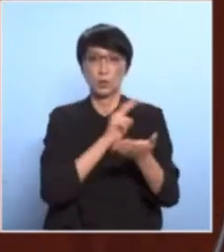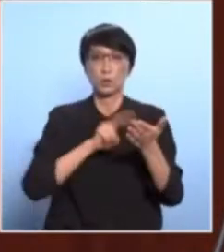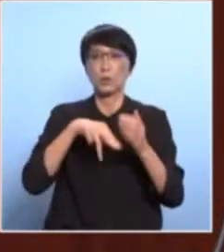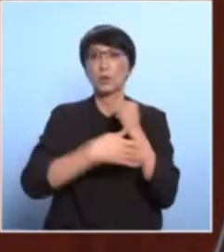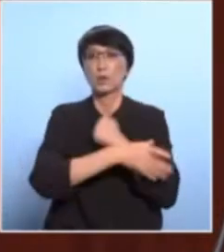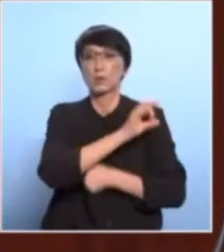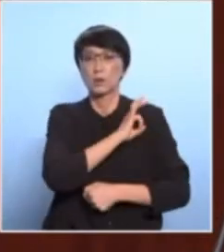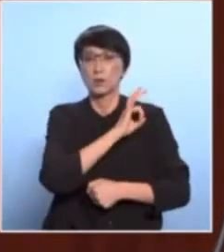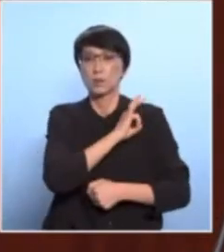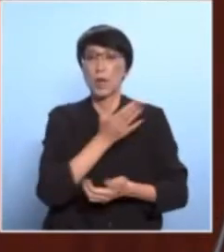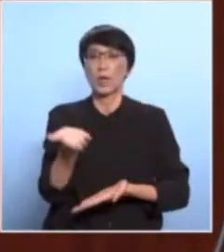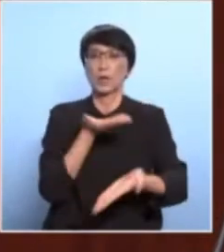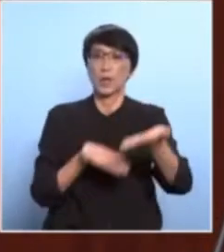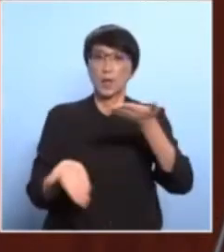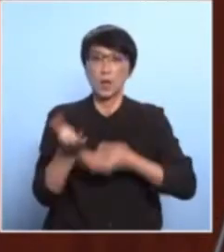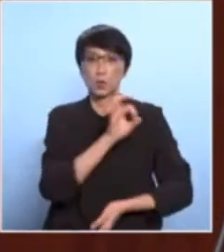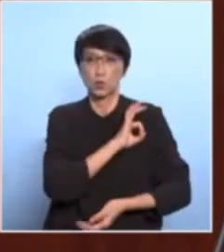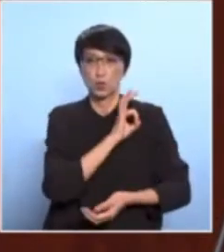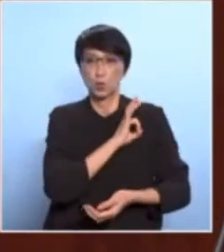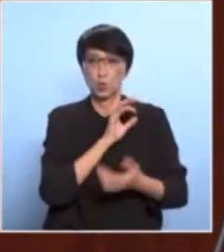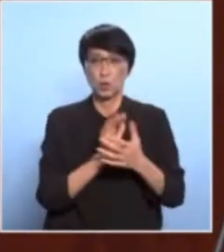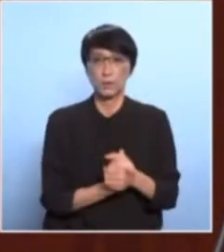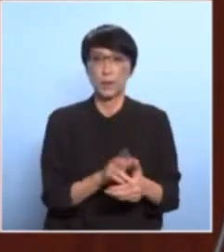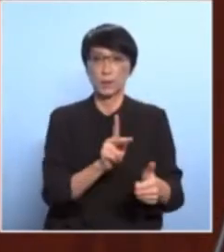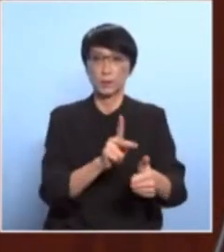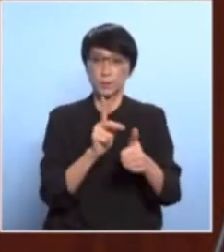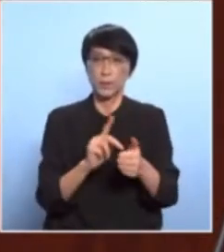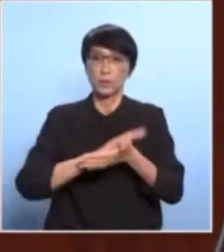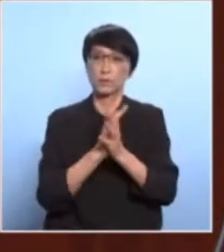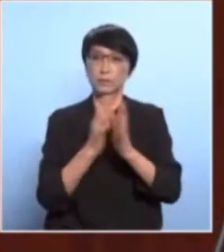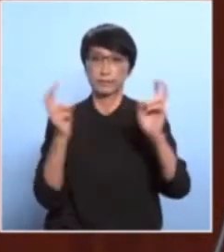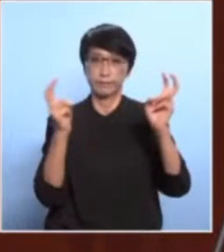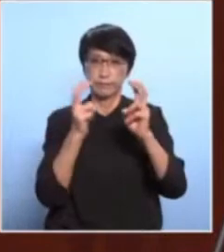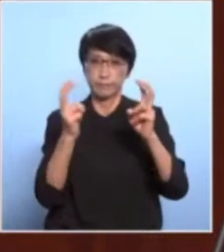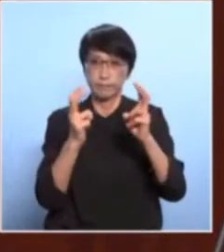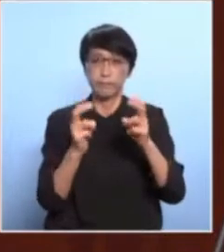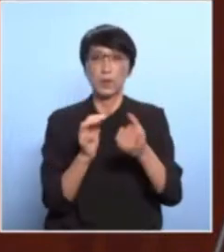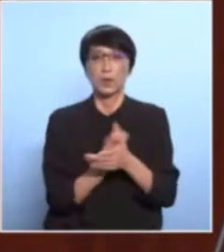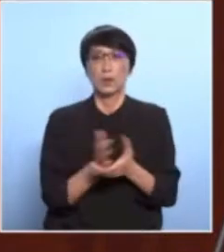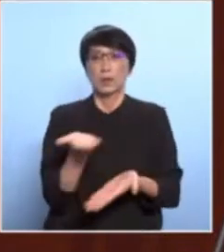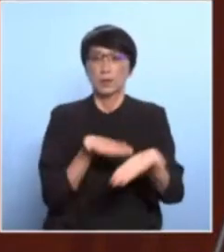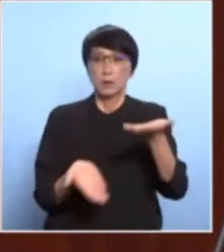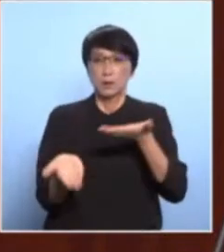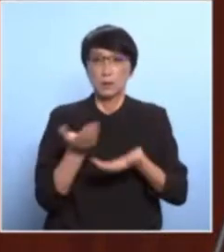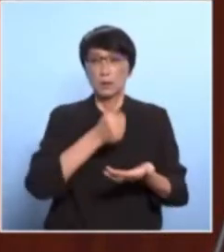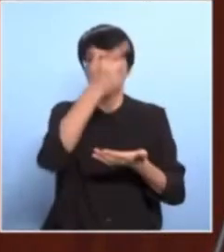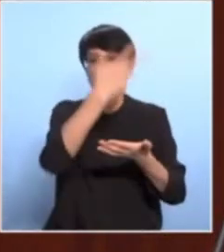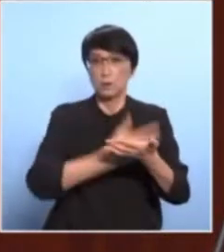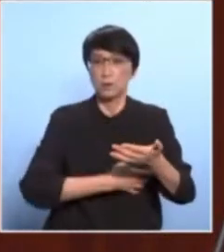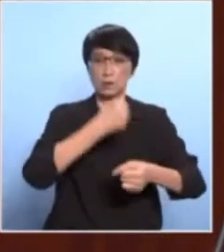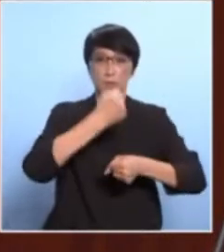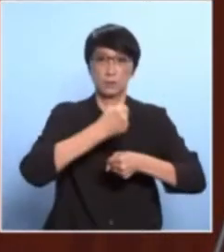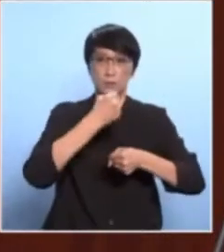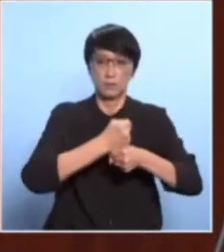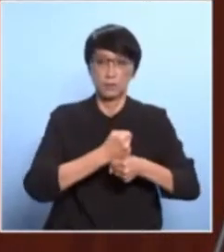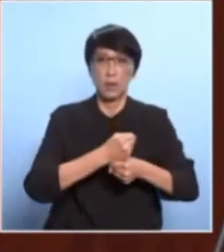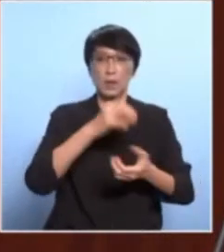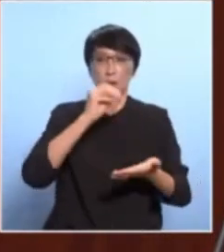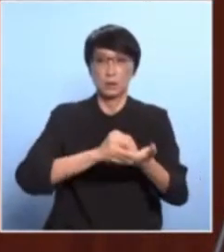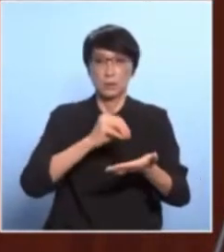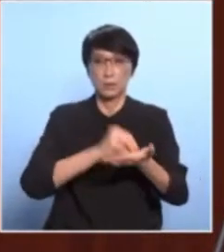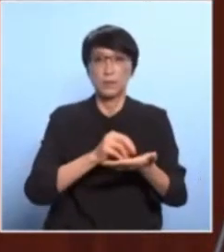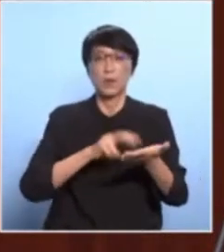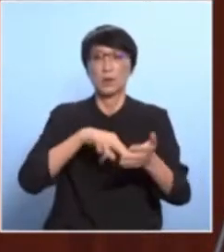Hong Kong, the government will continue to collaborate closely with LegCo through the chief executive's interactive exchange question and